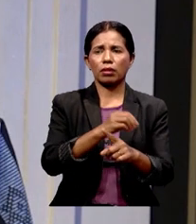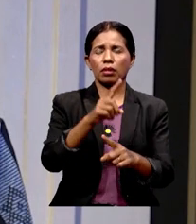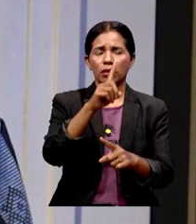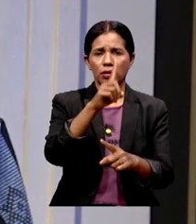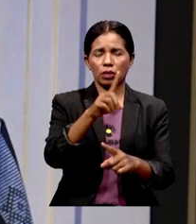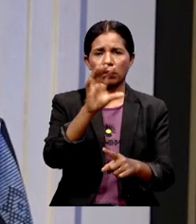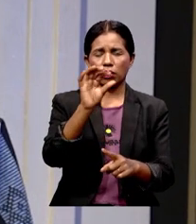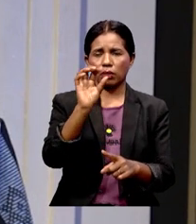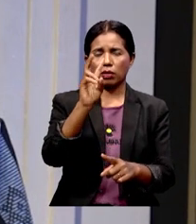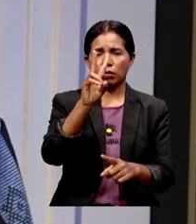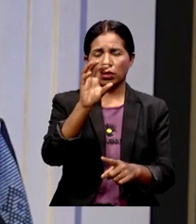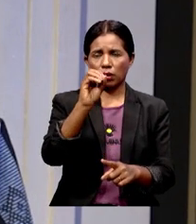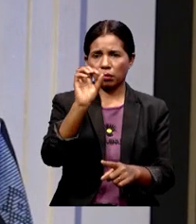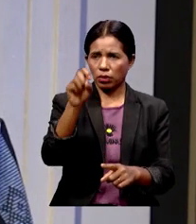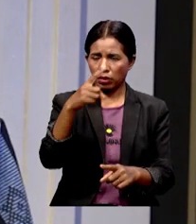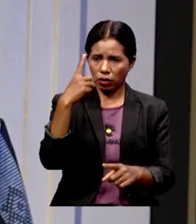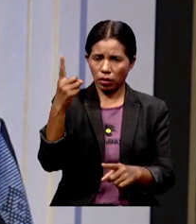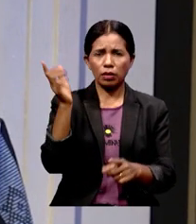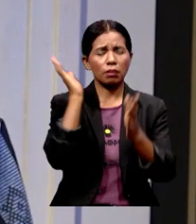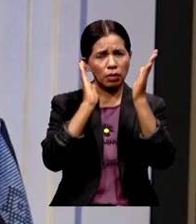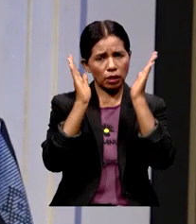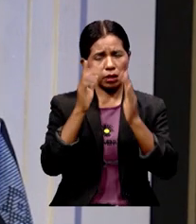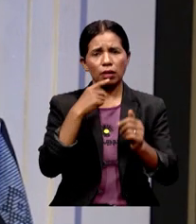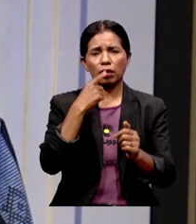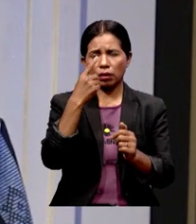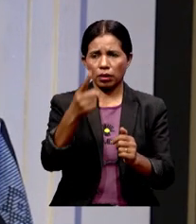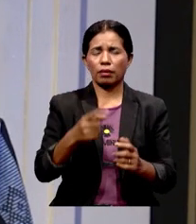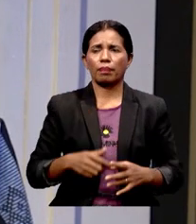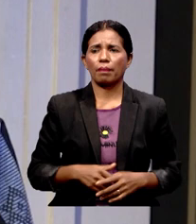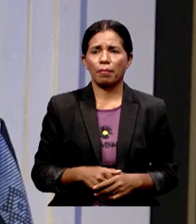March 4 in 2011, Malaysia has been a steadfast